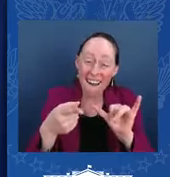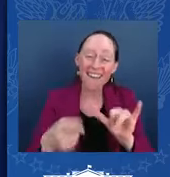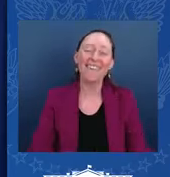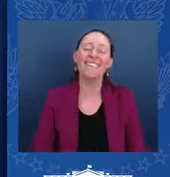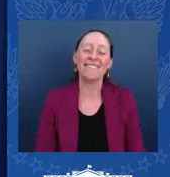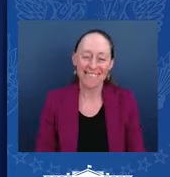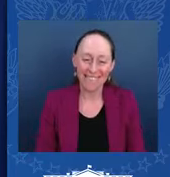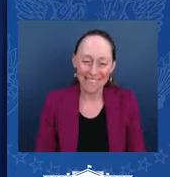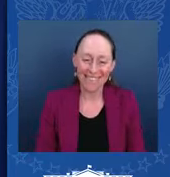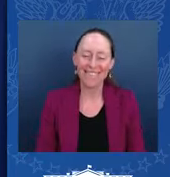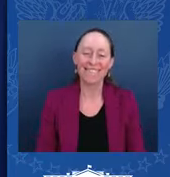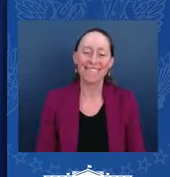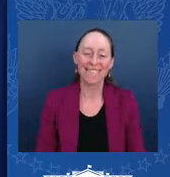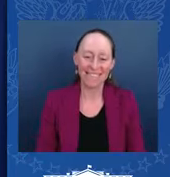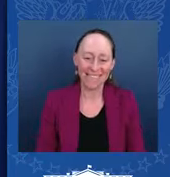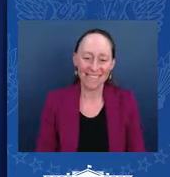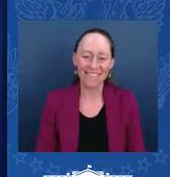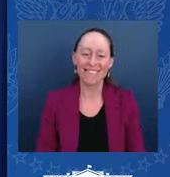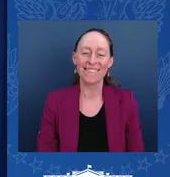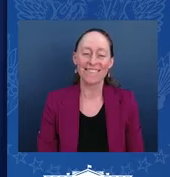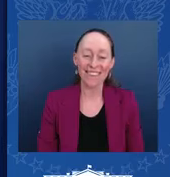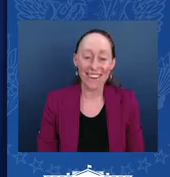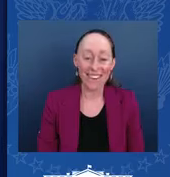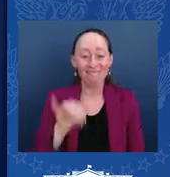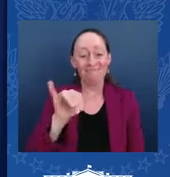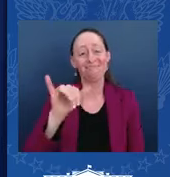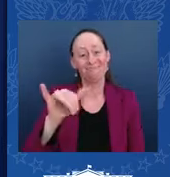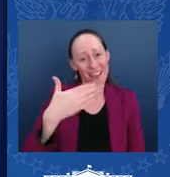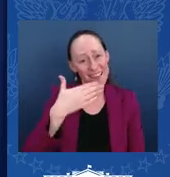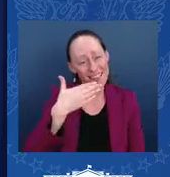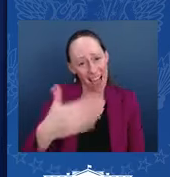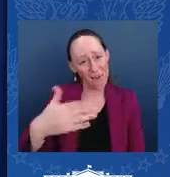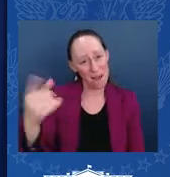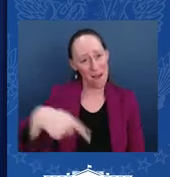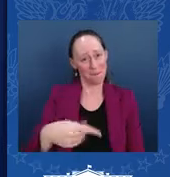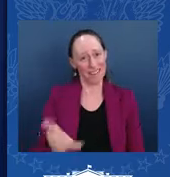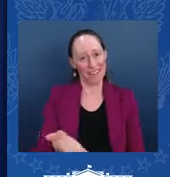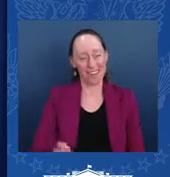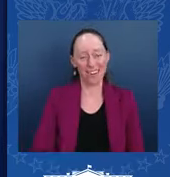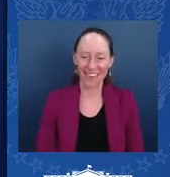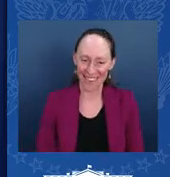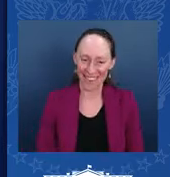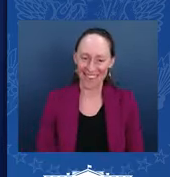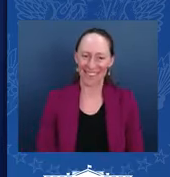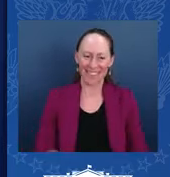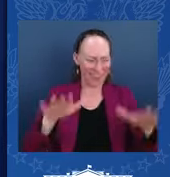All right. Well, thanks for being here. Have a seat, everyone.